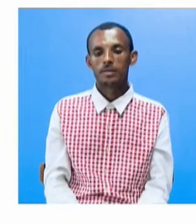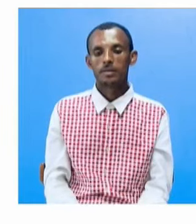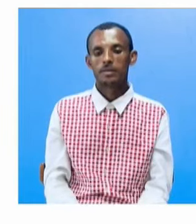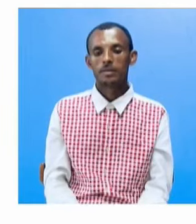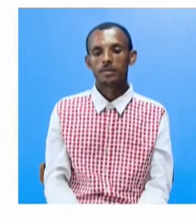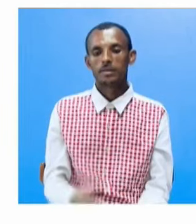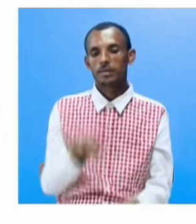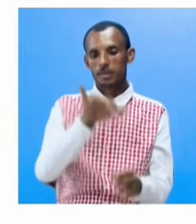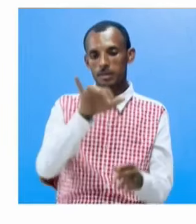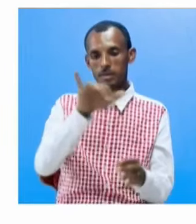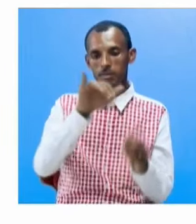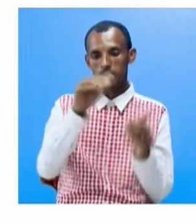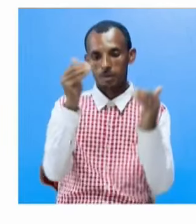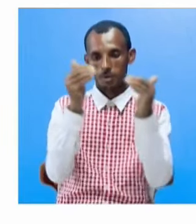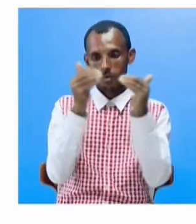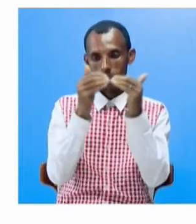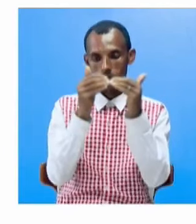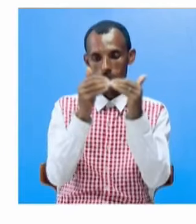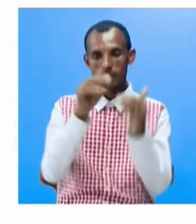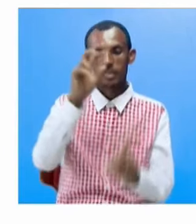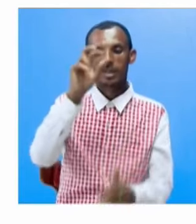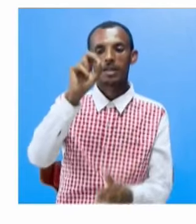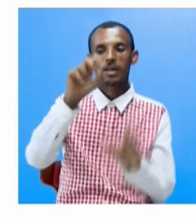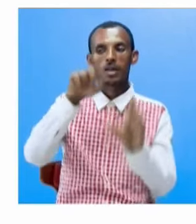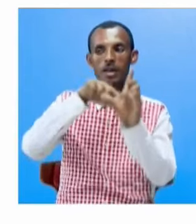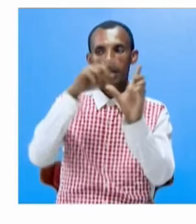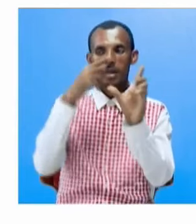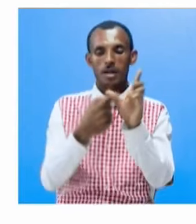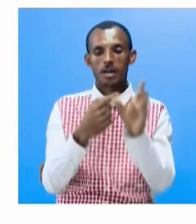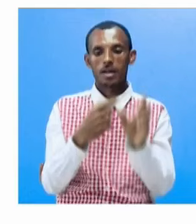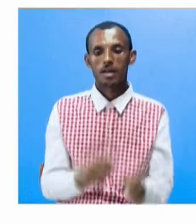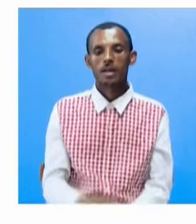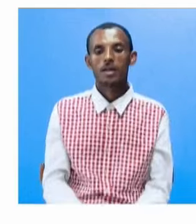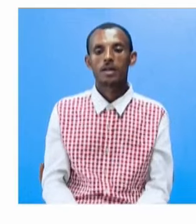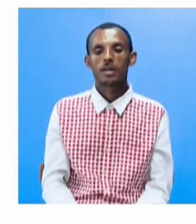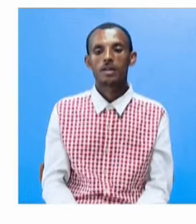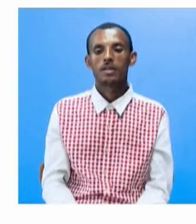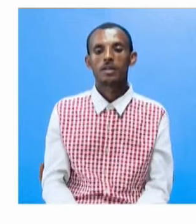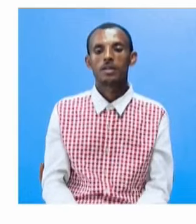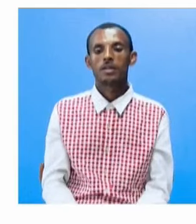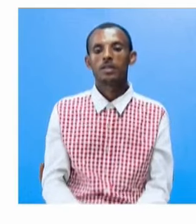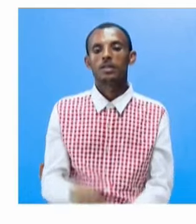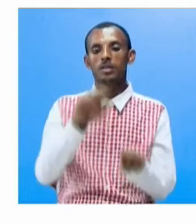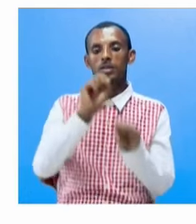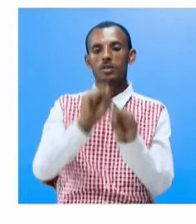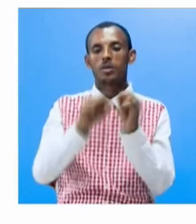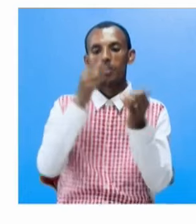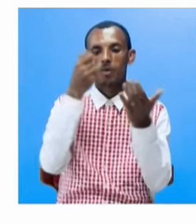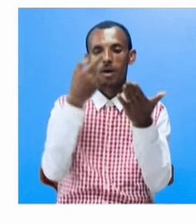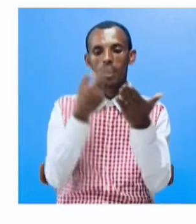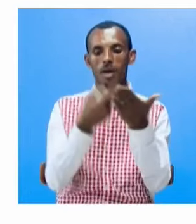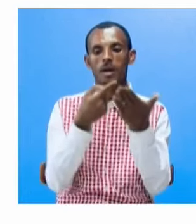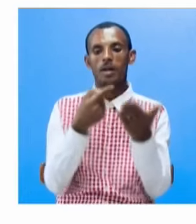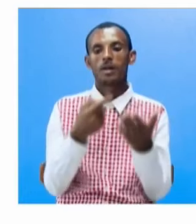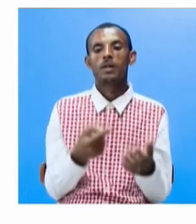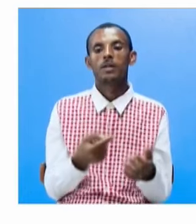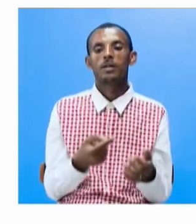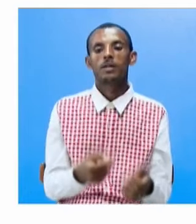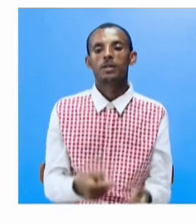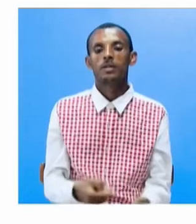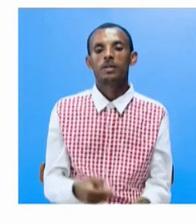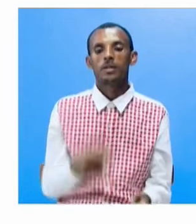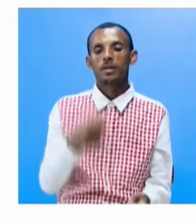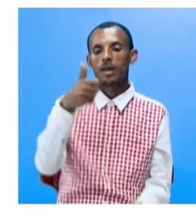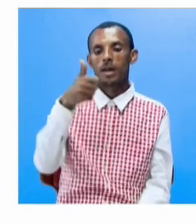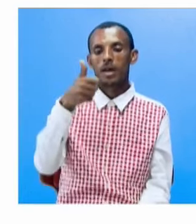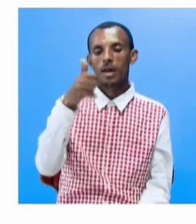Again, this angle also it is 30 degree. So here, let's name the angle to be,